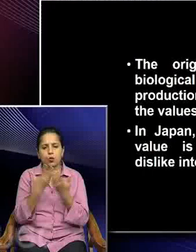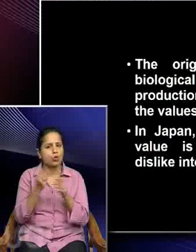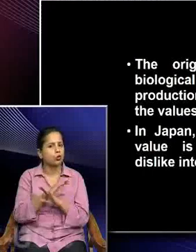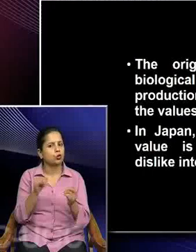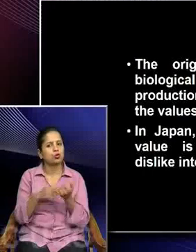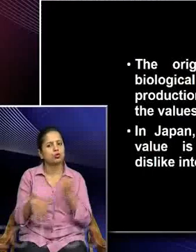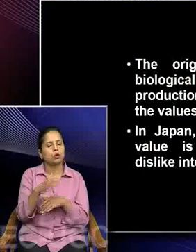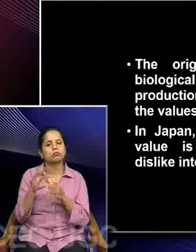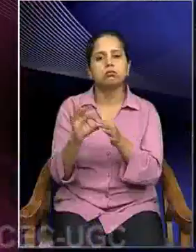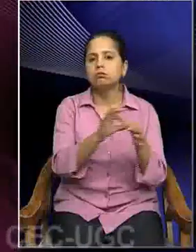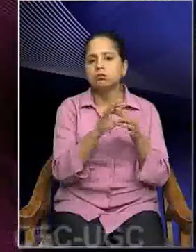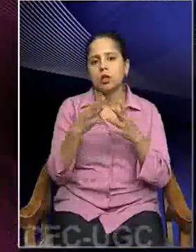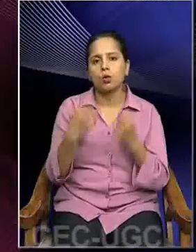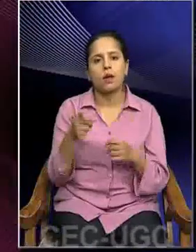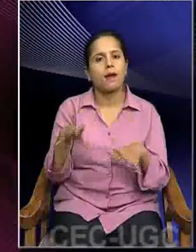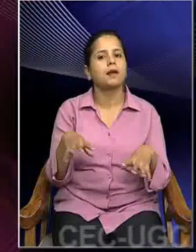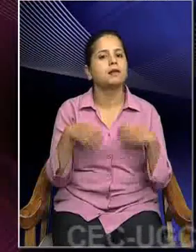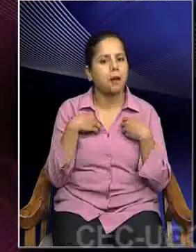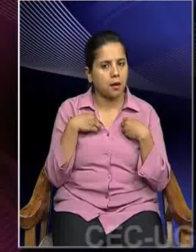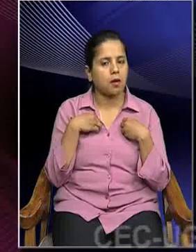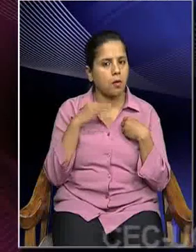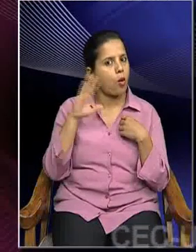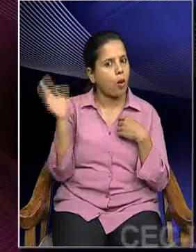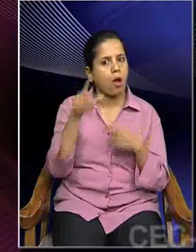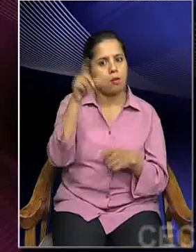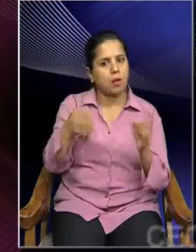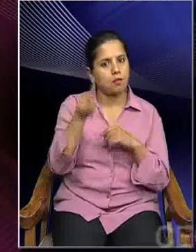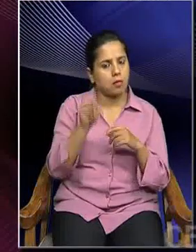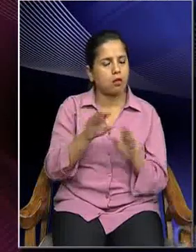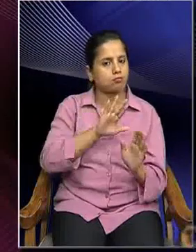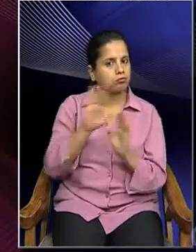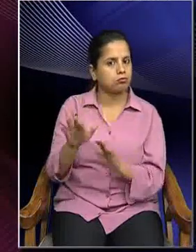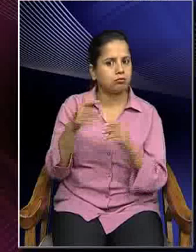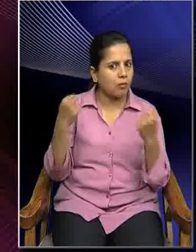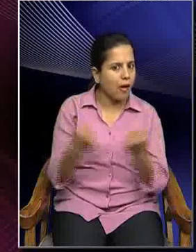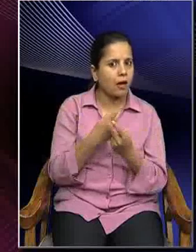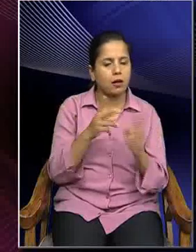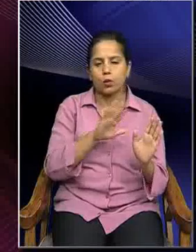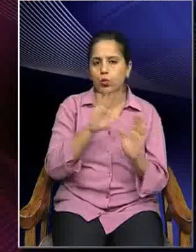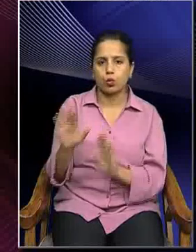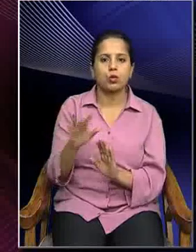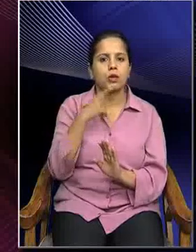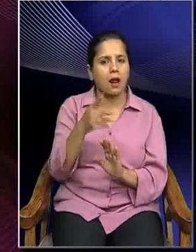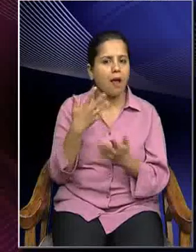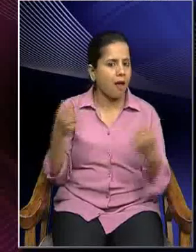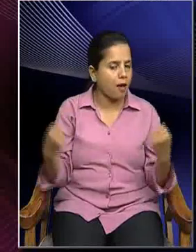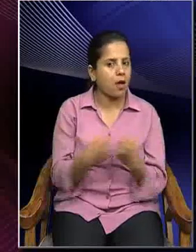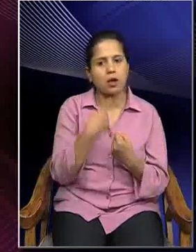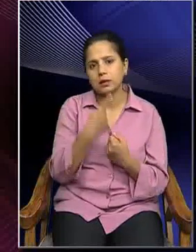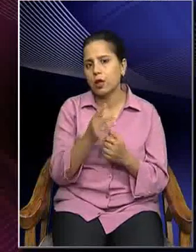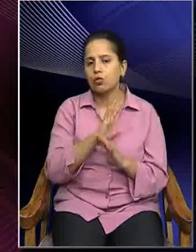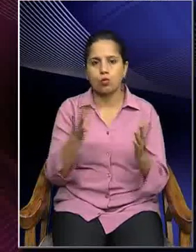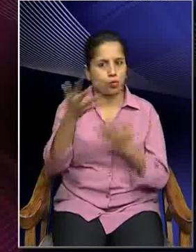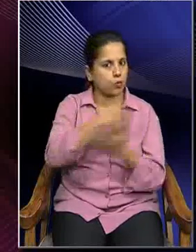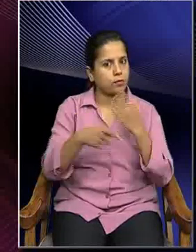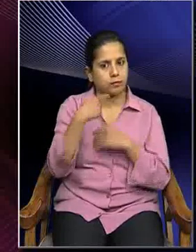it is kind of accepted that everybody should avoid engaging in violence and conflict. Now